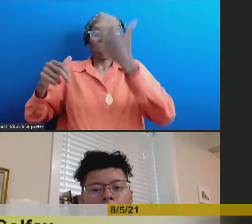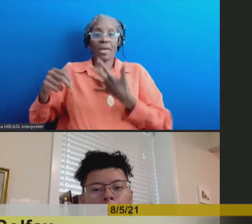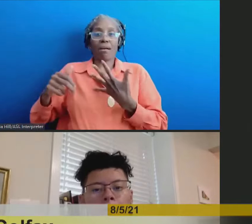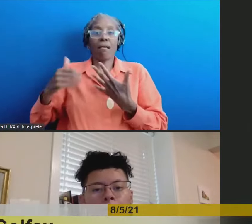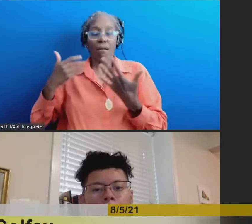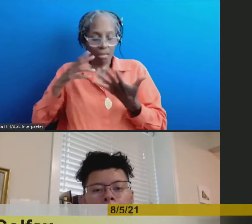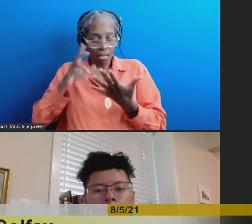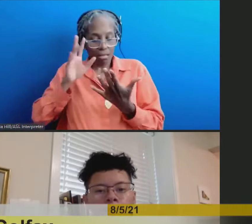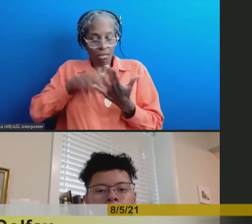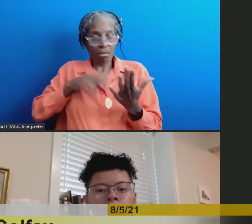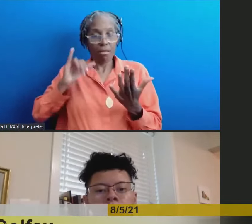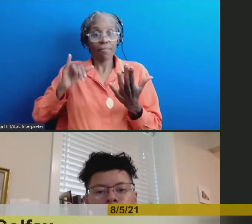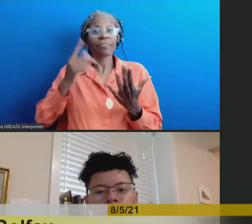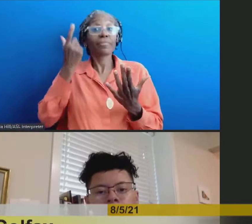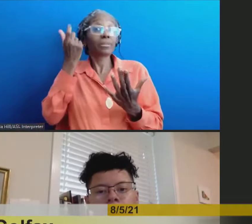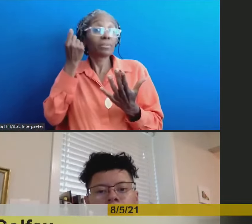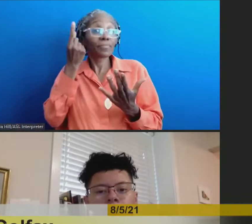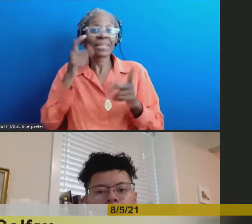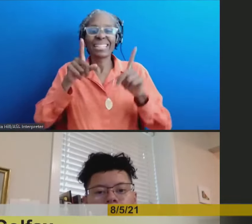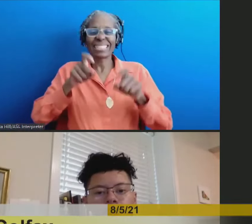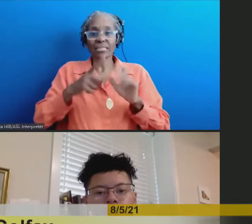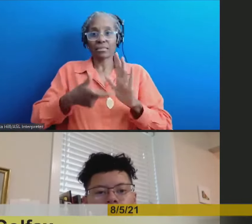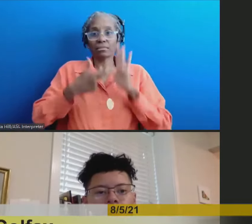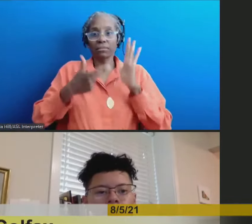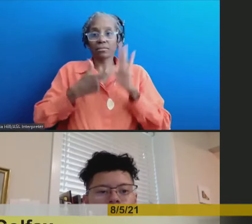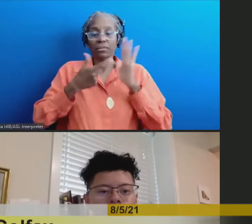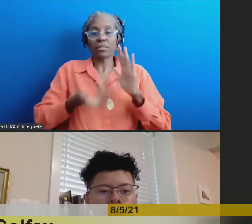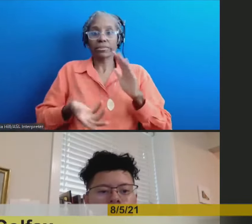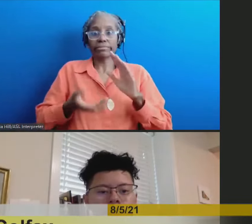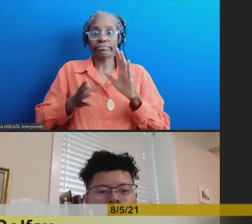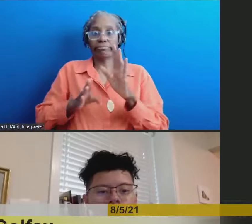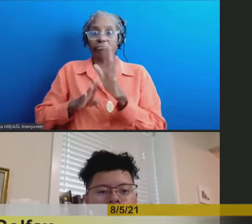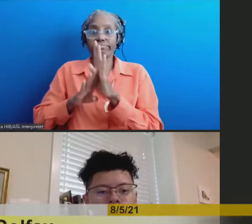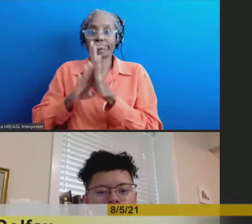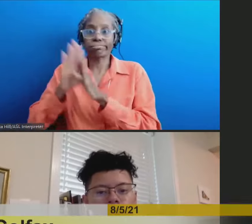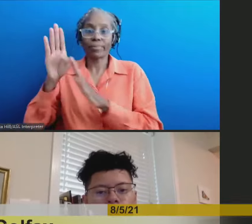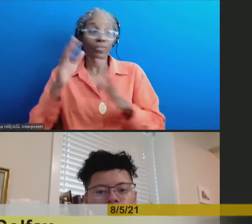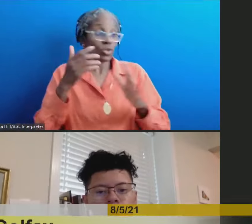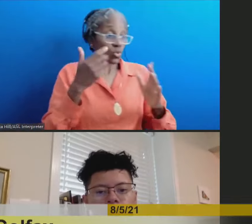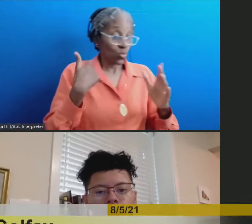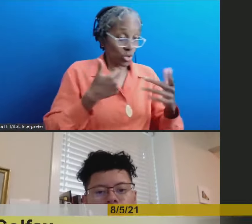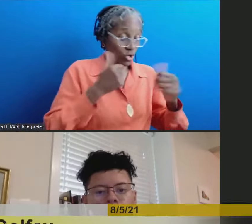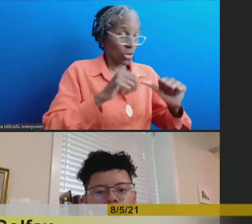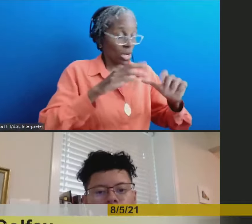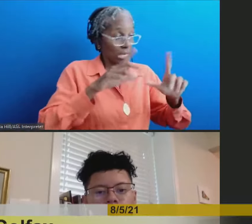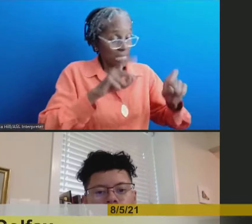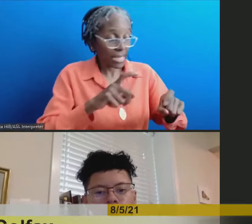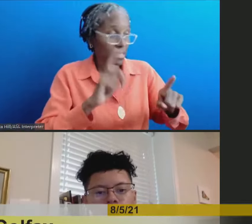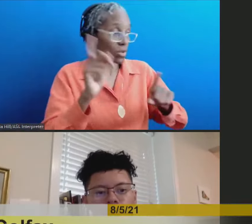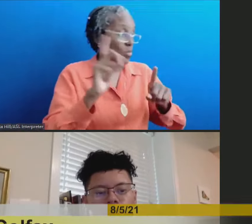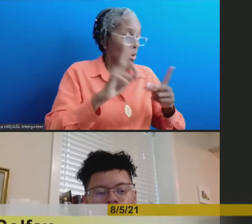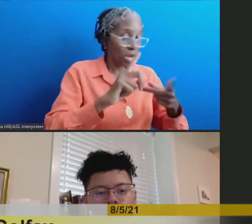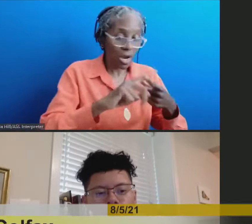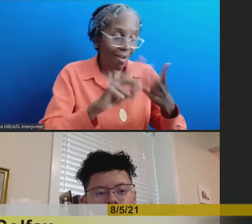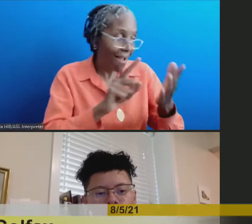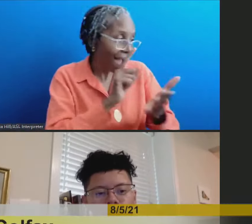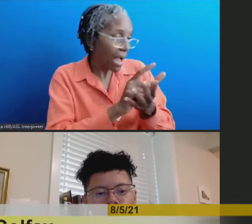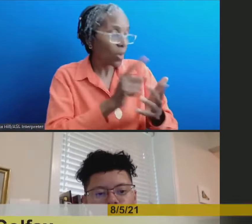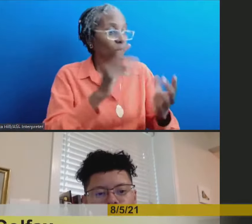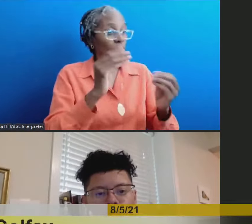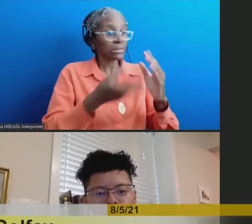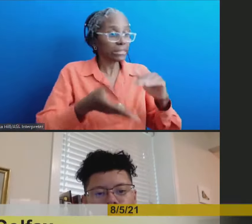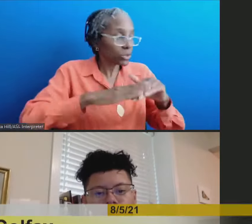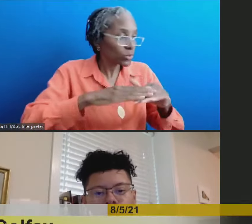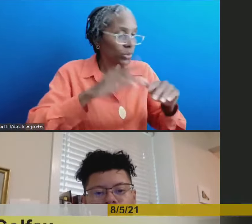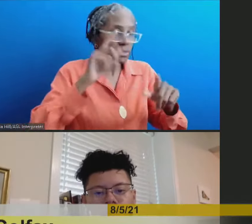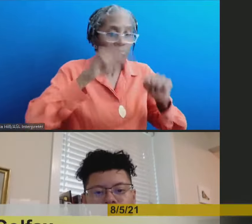acknowledge that testing demand is increasing, and again, are working hard to expand testing options, testing hours for people, so that